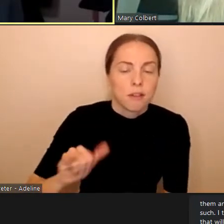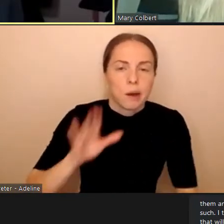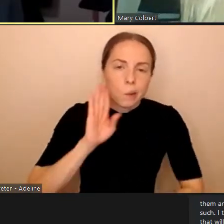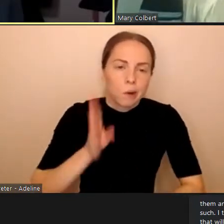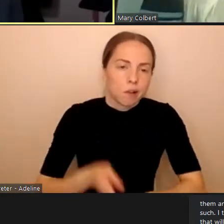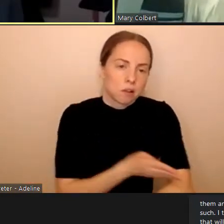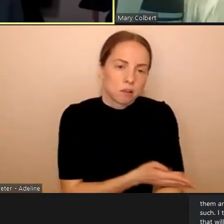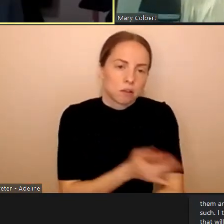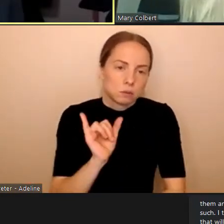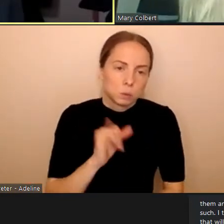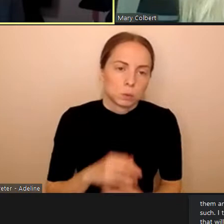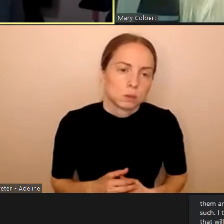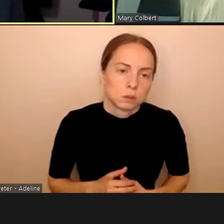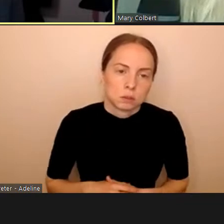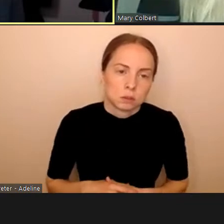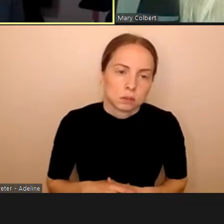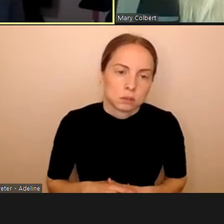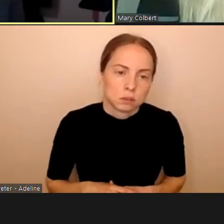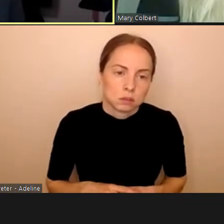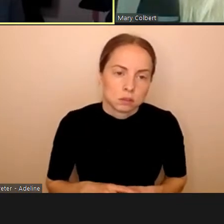So I think